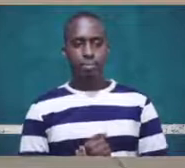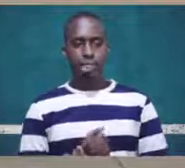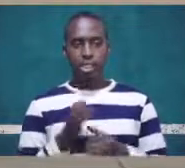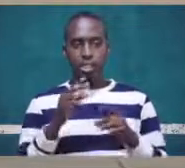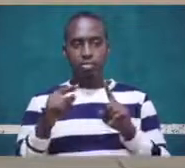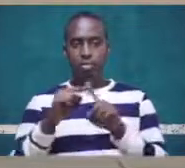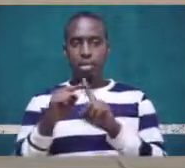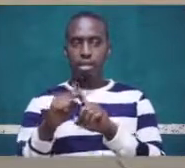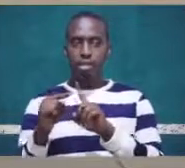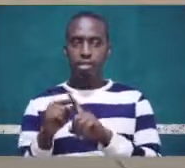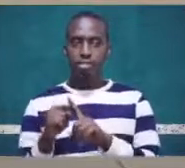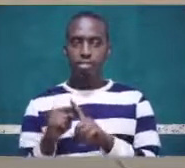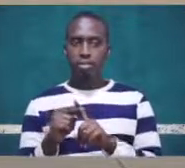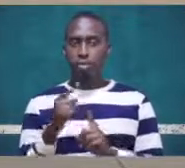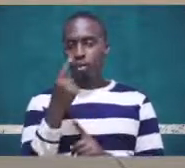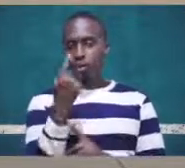you add, that's